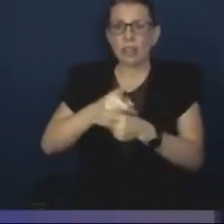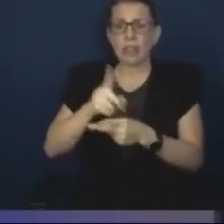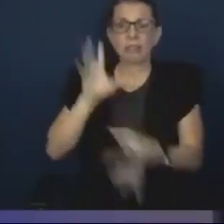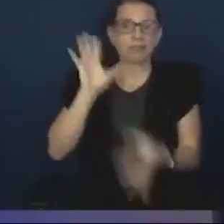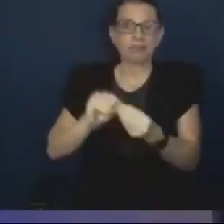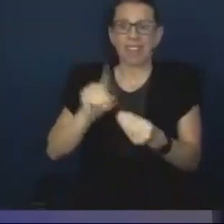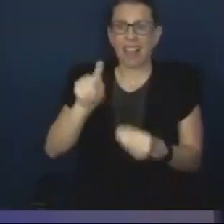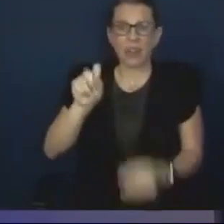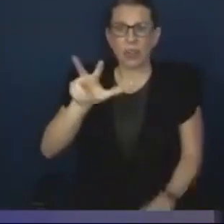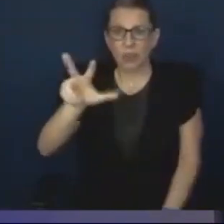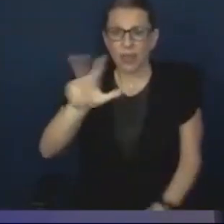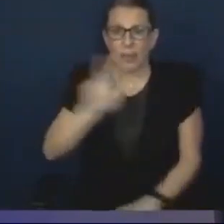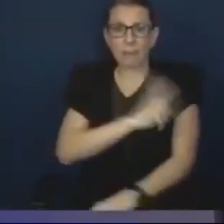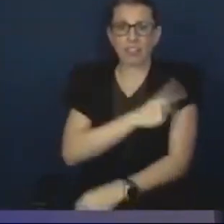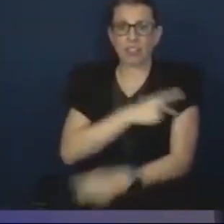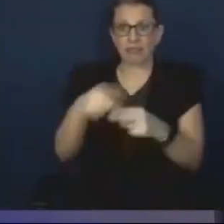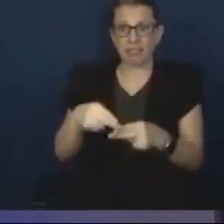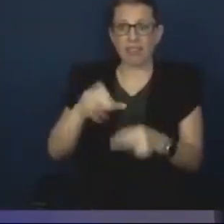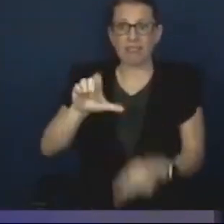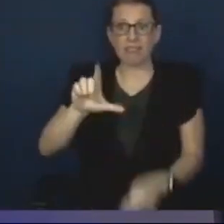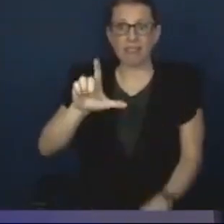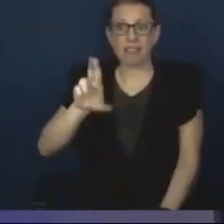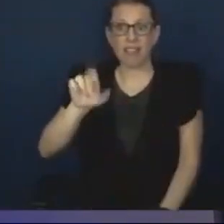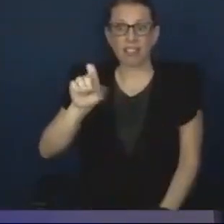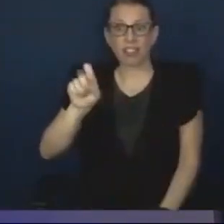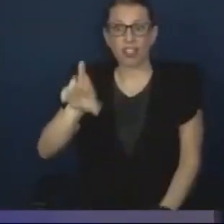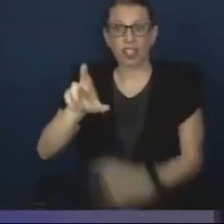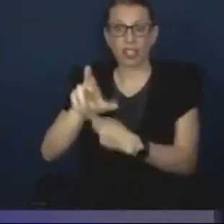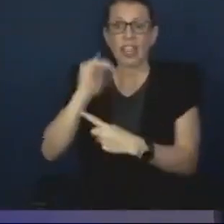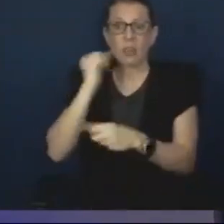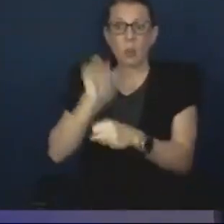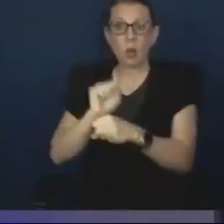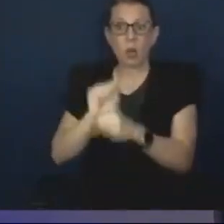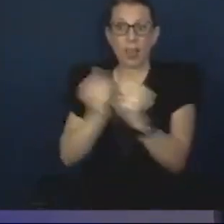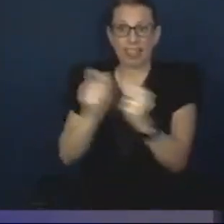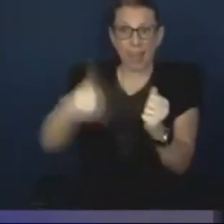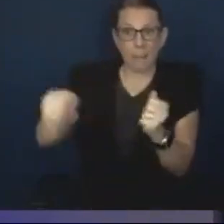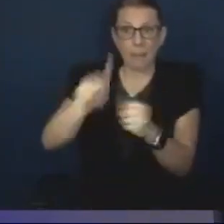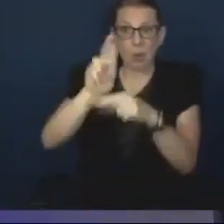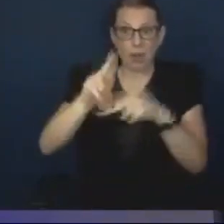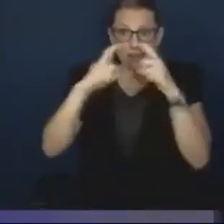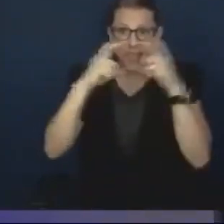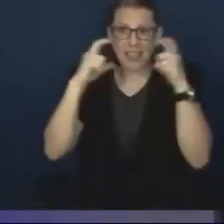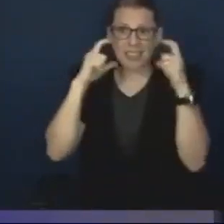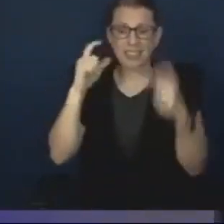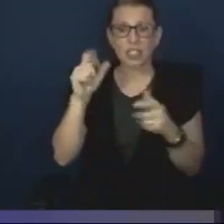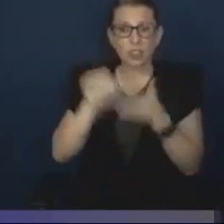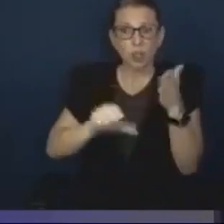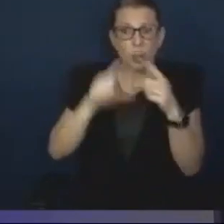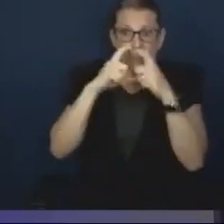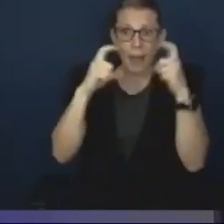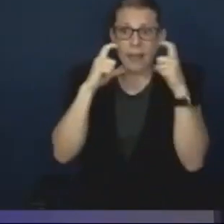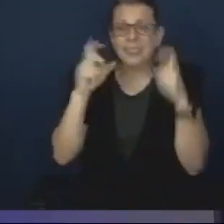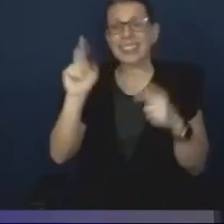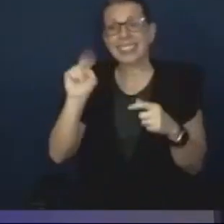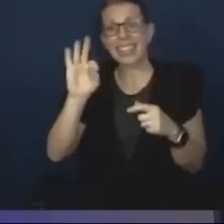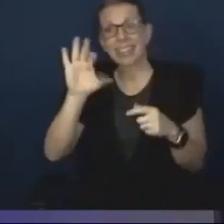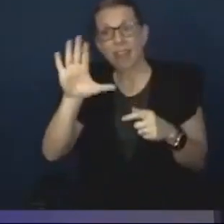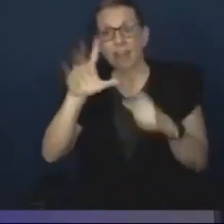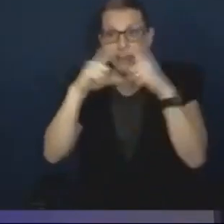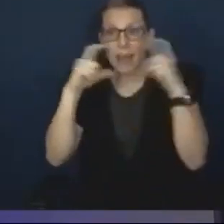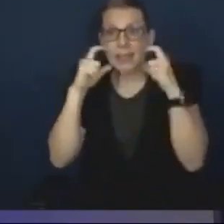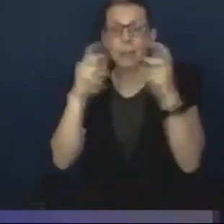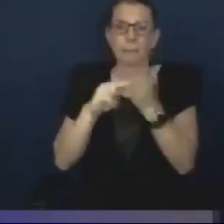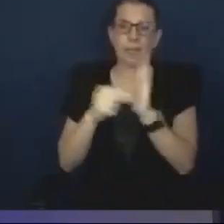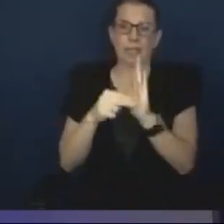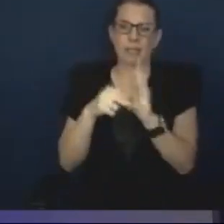a cluster. And if you can do that safely wearing surgical masks and N95 masks, then the reality is masking does work and can keep us